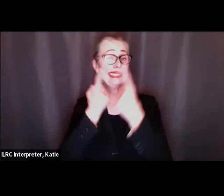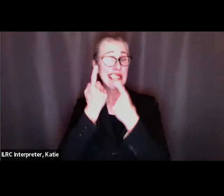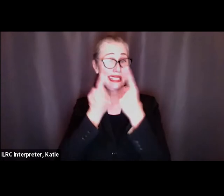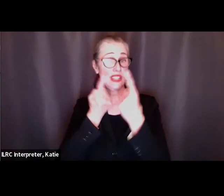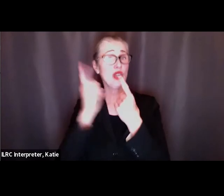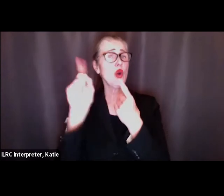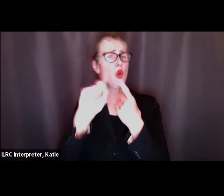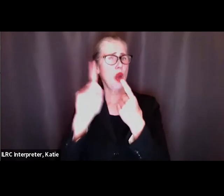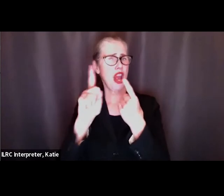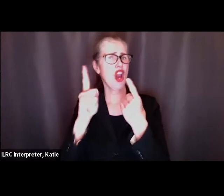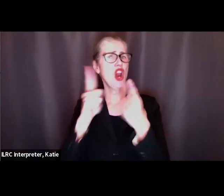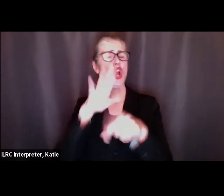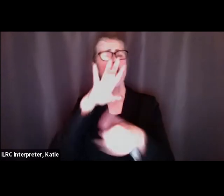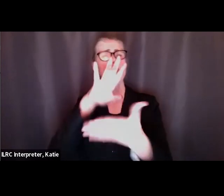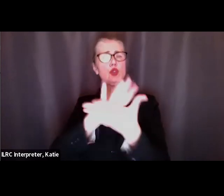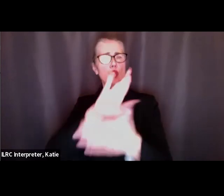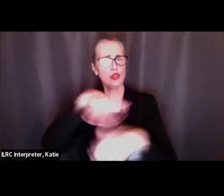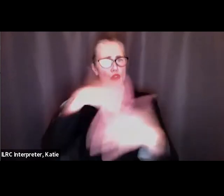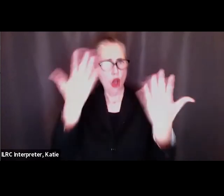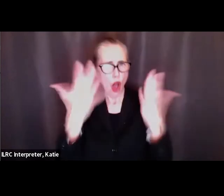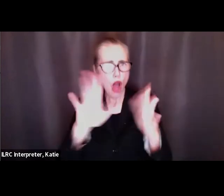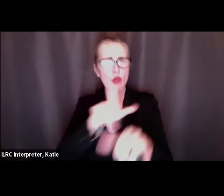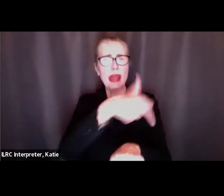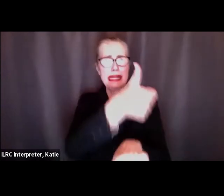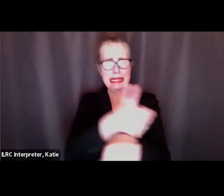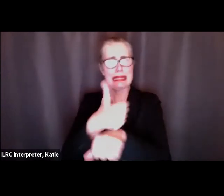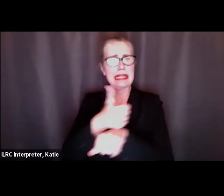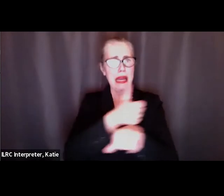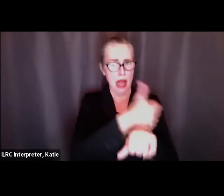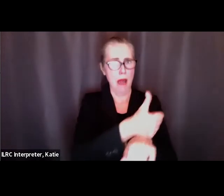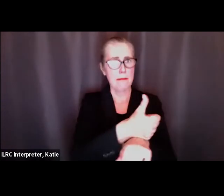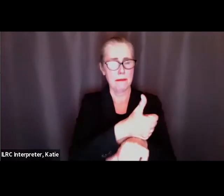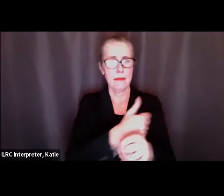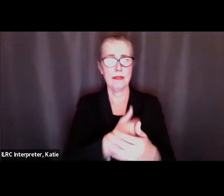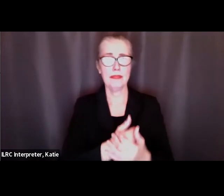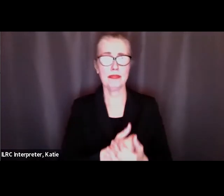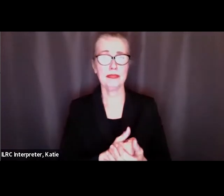sites next slide please